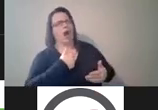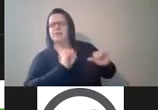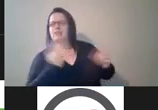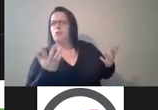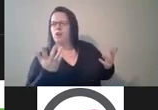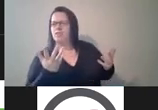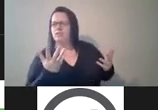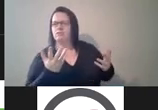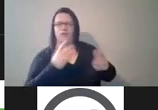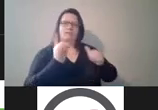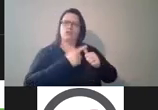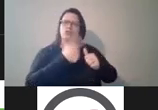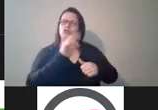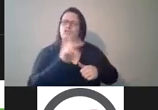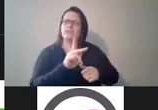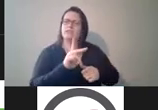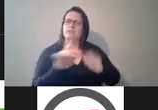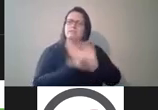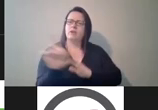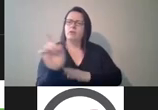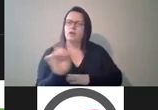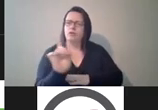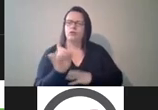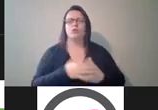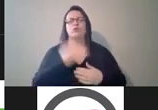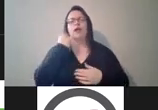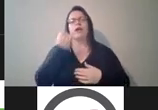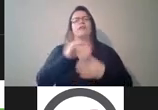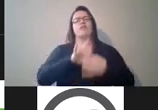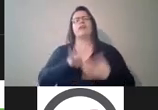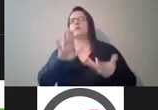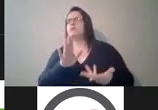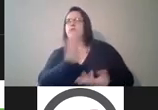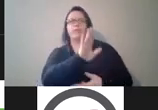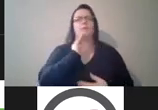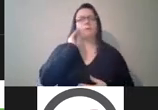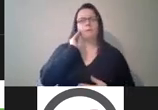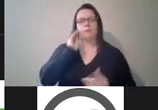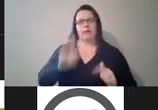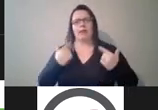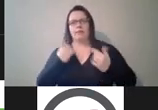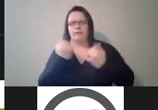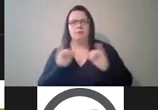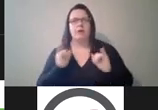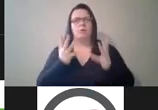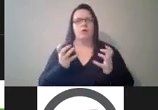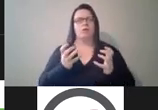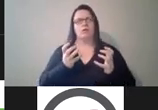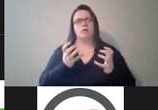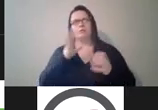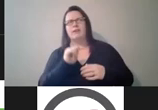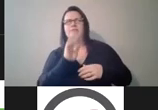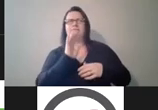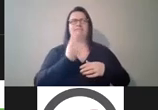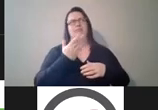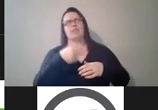identified? So if it's around your living arrangement and the ability to live independently, for example,